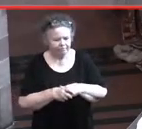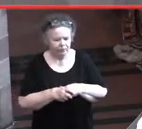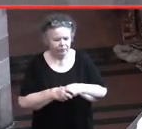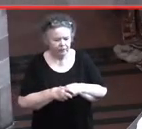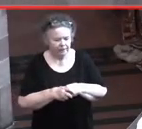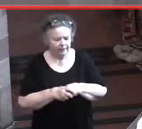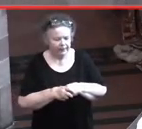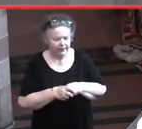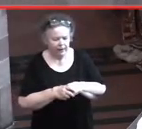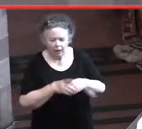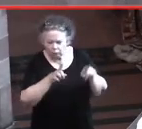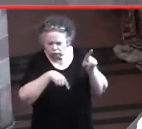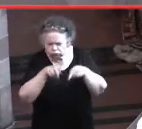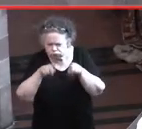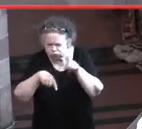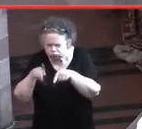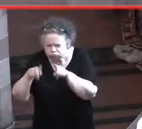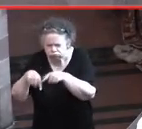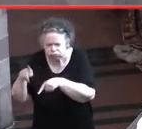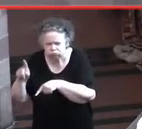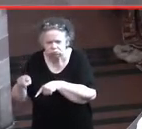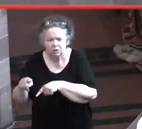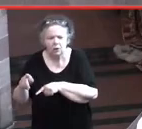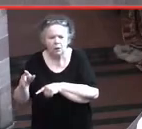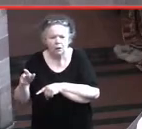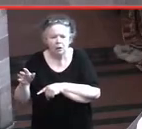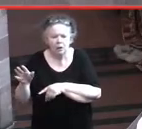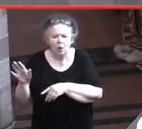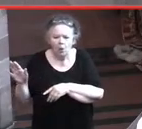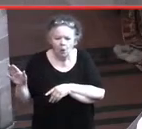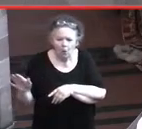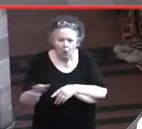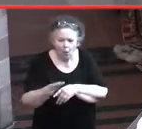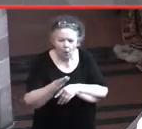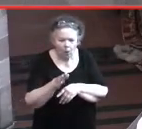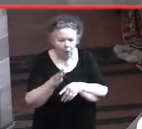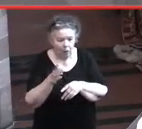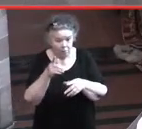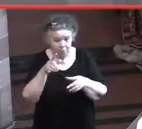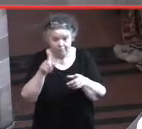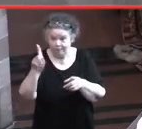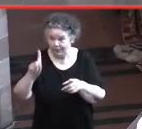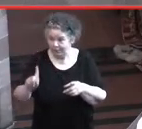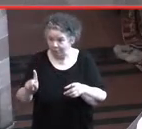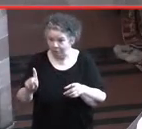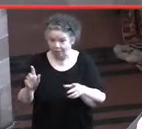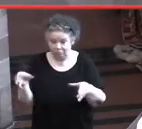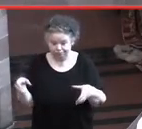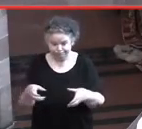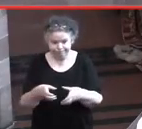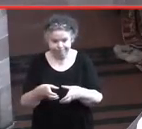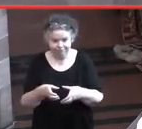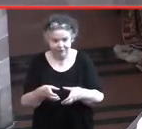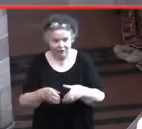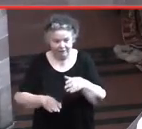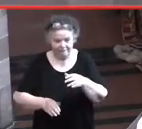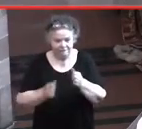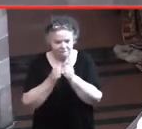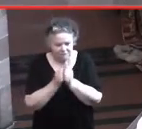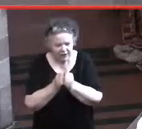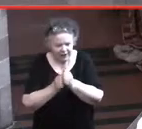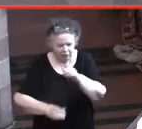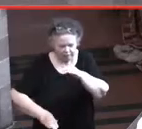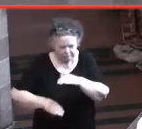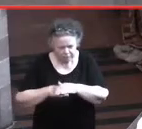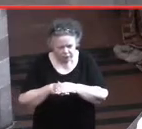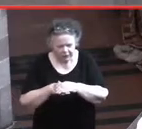With all the variety, all the members of the one body are to be valued fully and